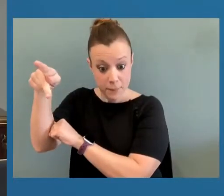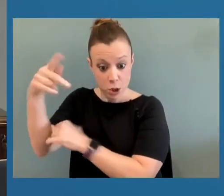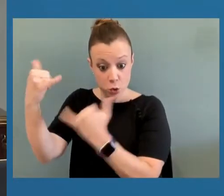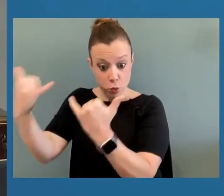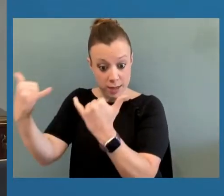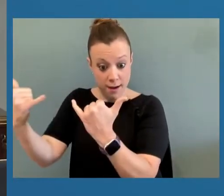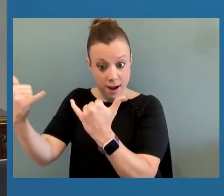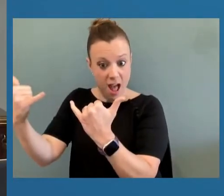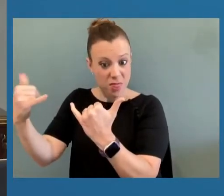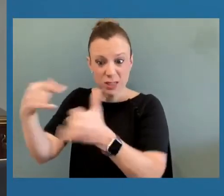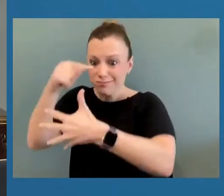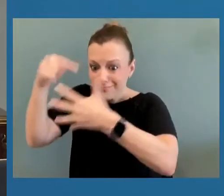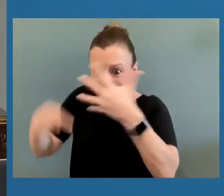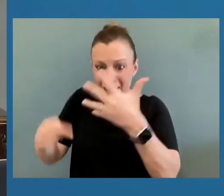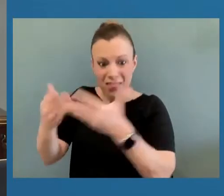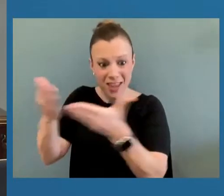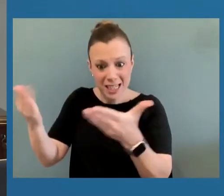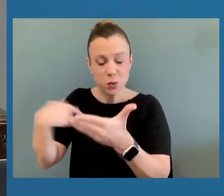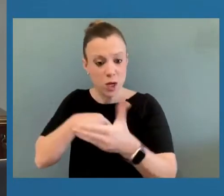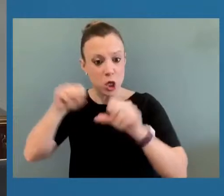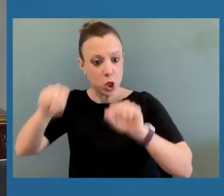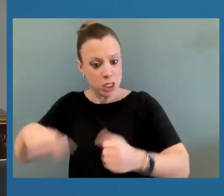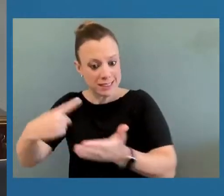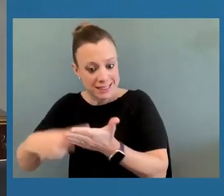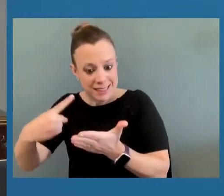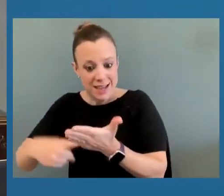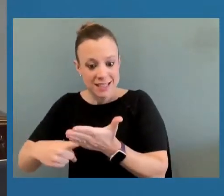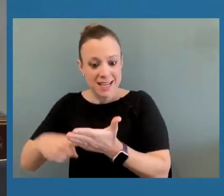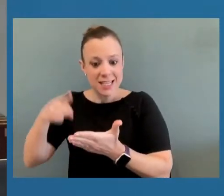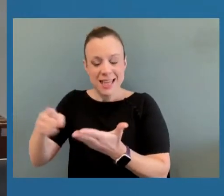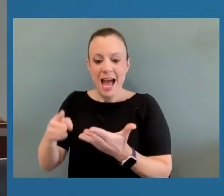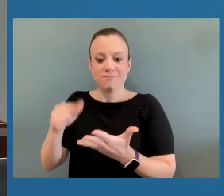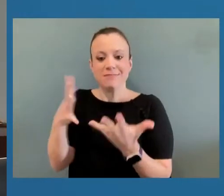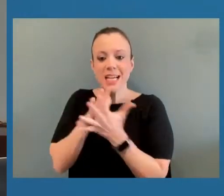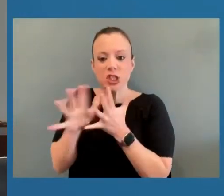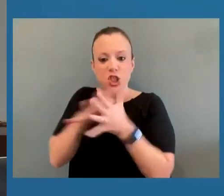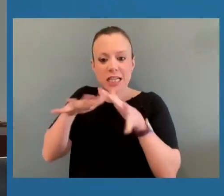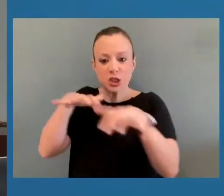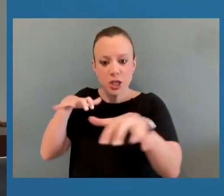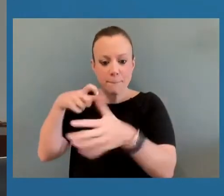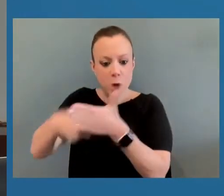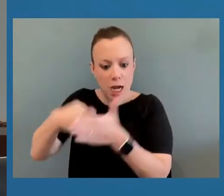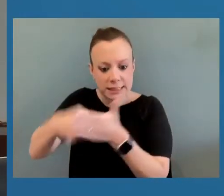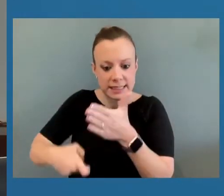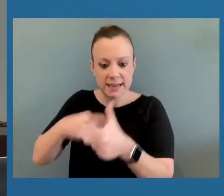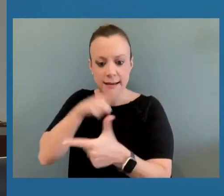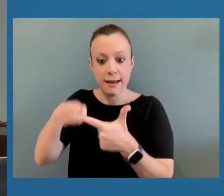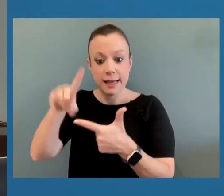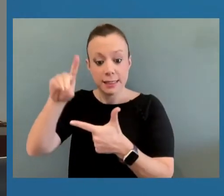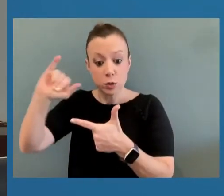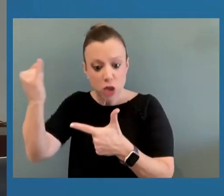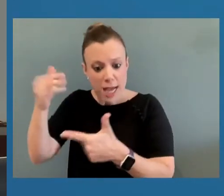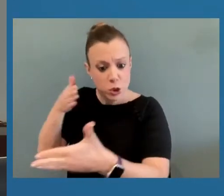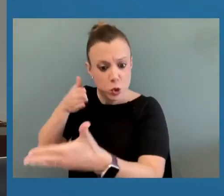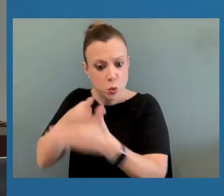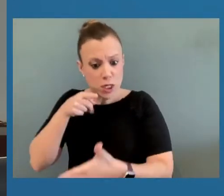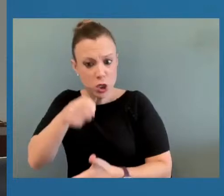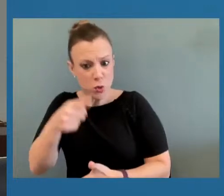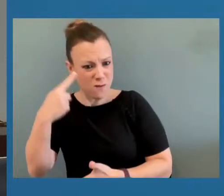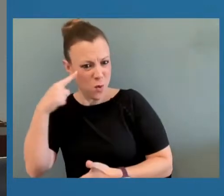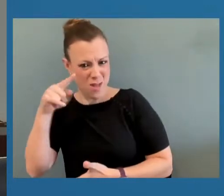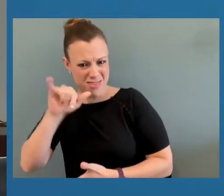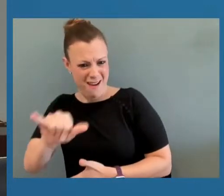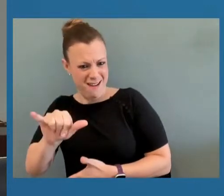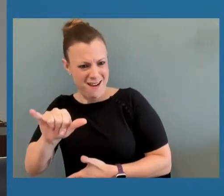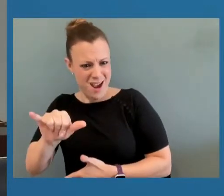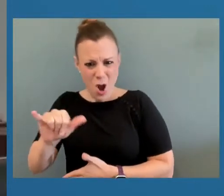with him. Congestion pricing, also the DOJ is suing you for the 2019 Greenlight Law. Why did you skip out on that meeting? Are you